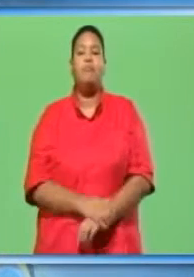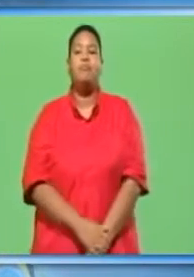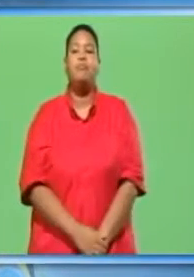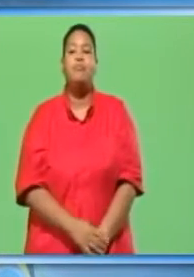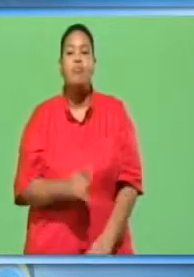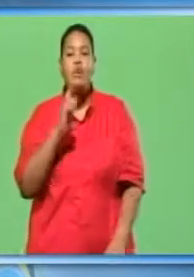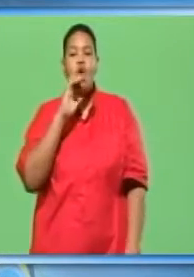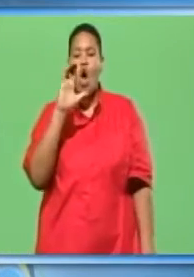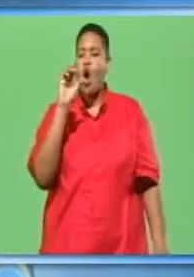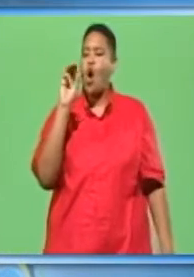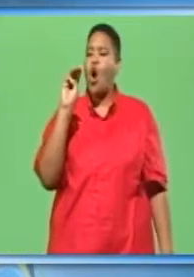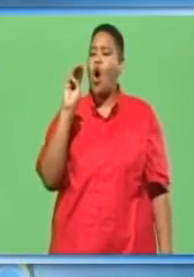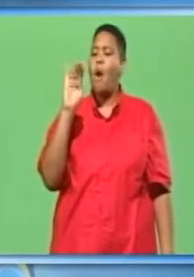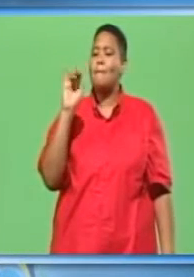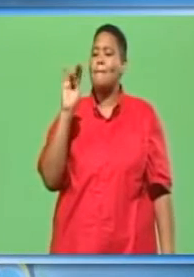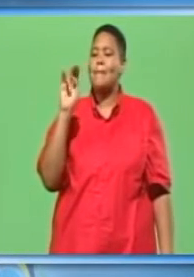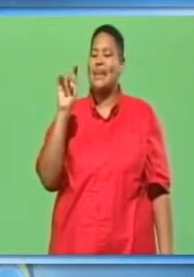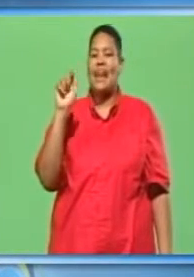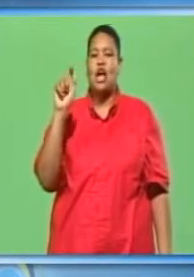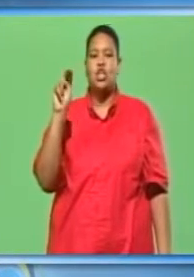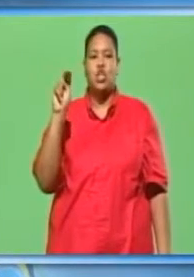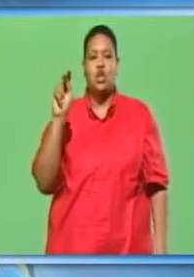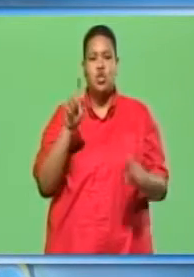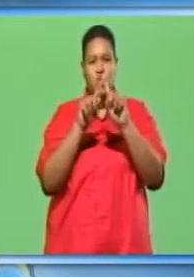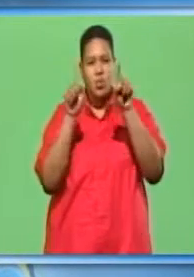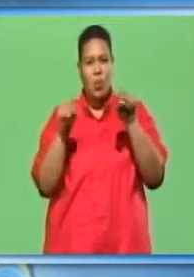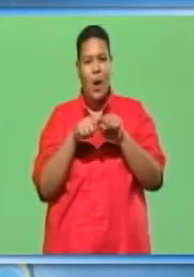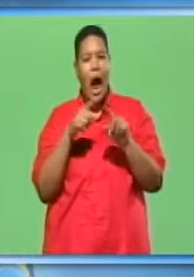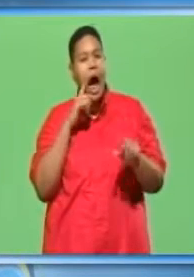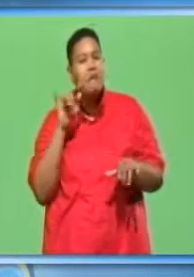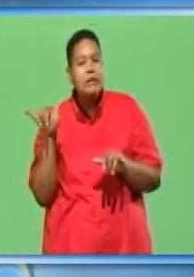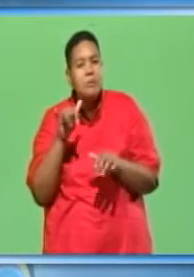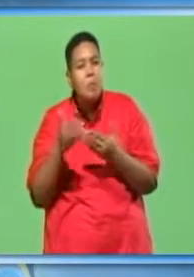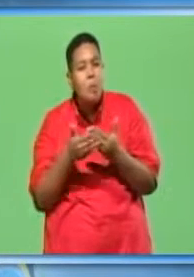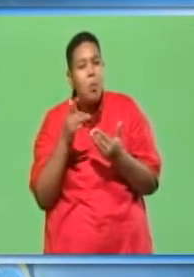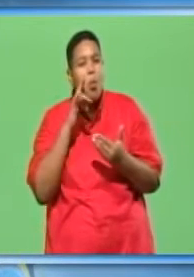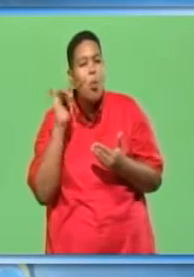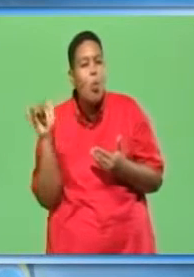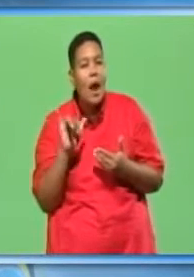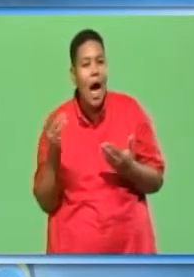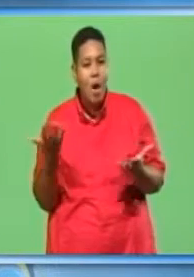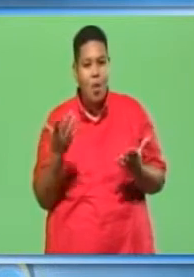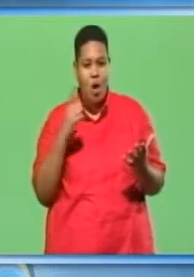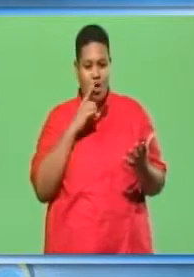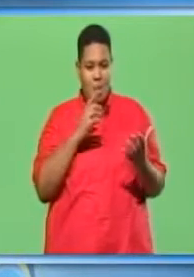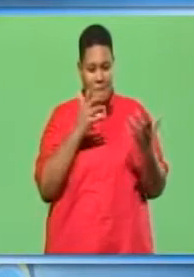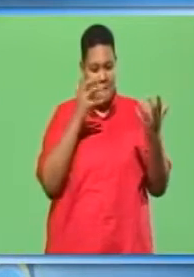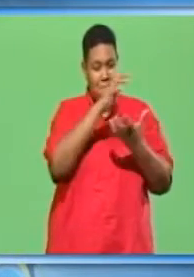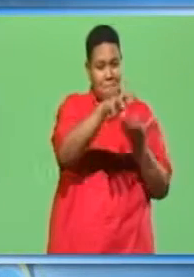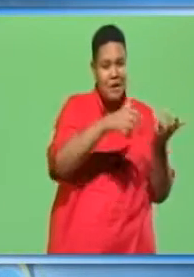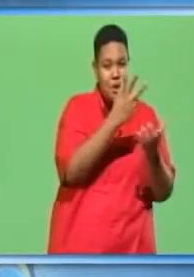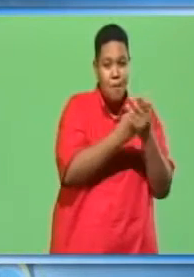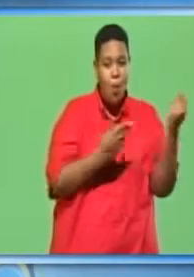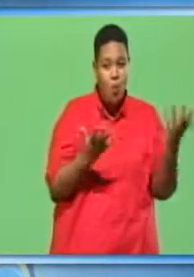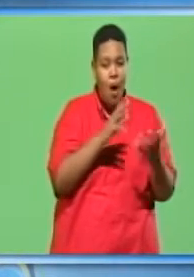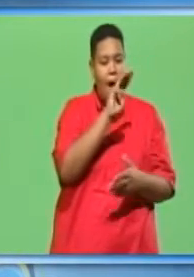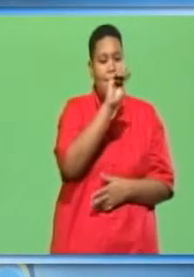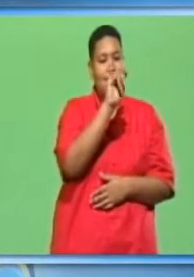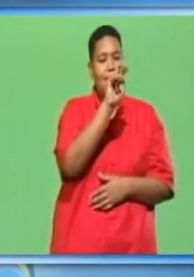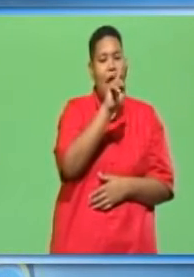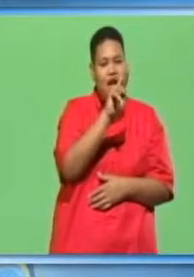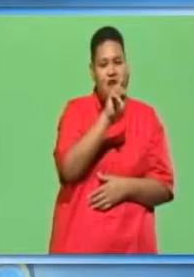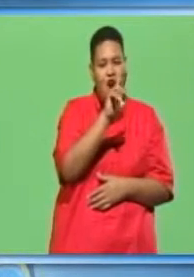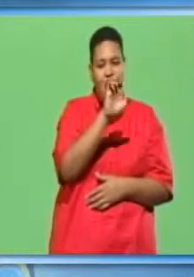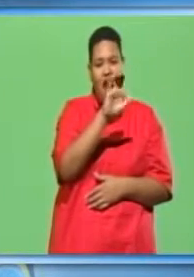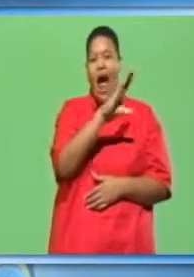Combination square. This type of square has similar features to a combination of the miter square and the tri-square,